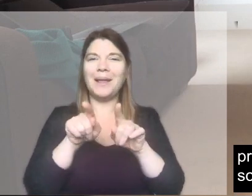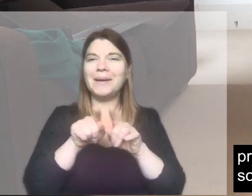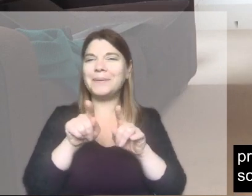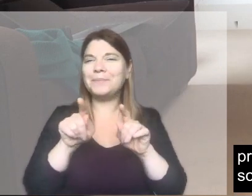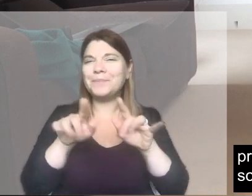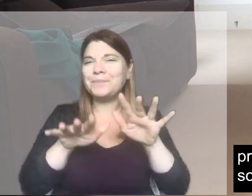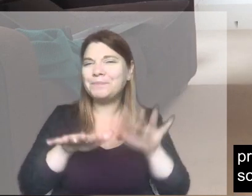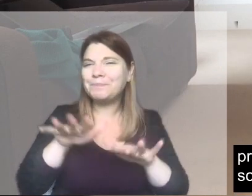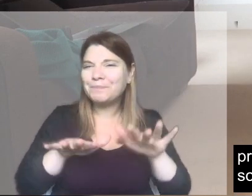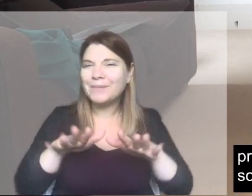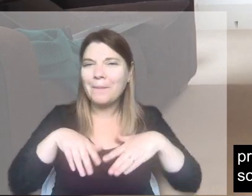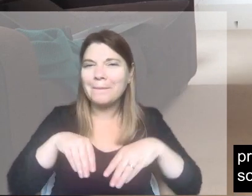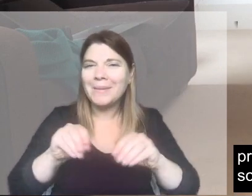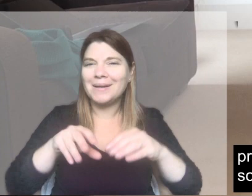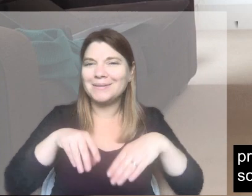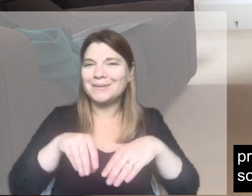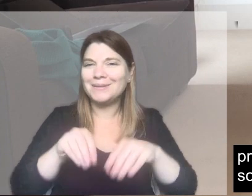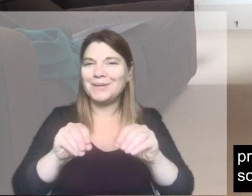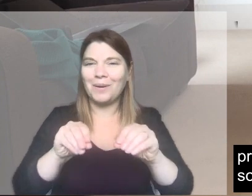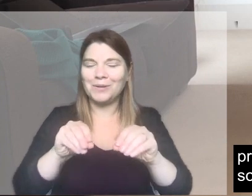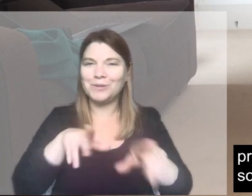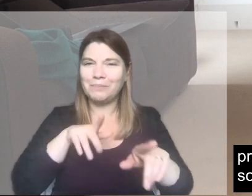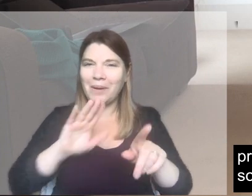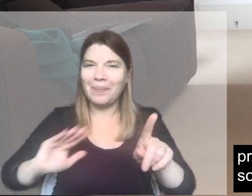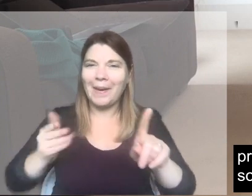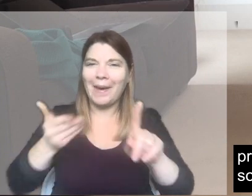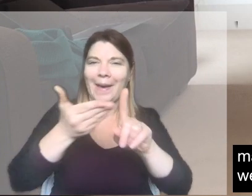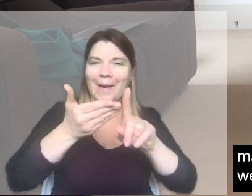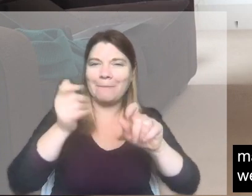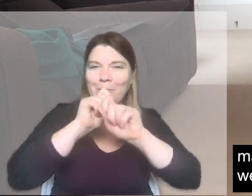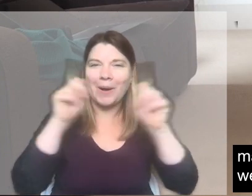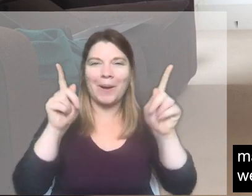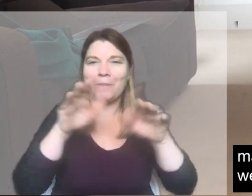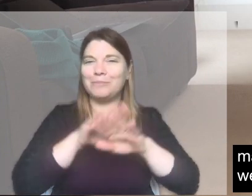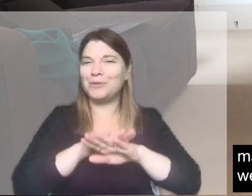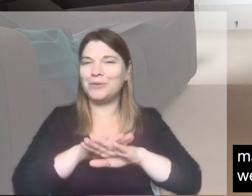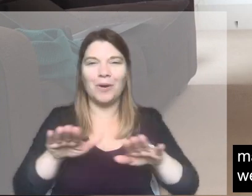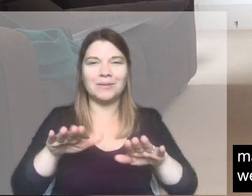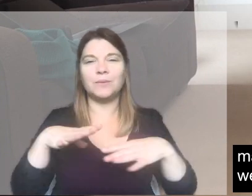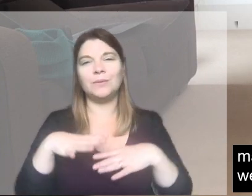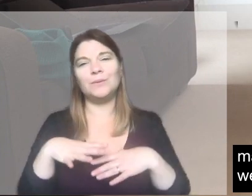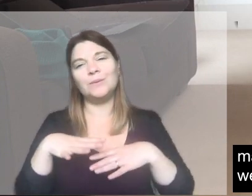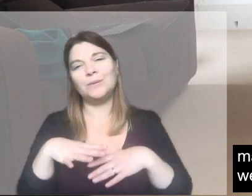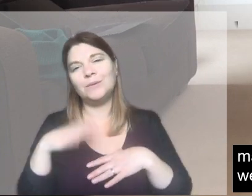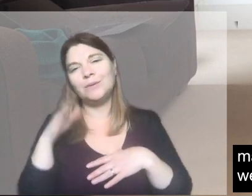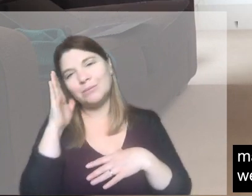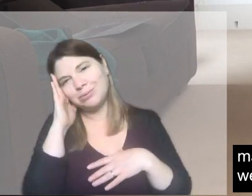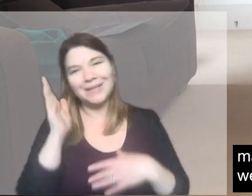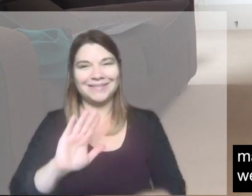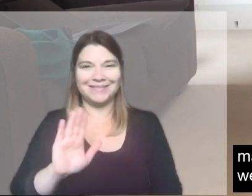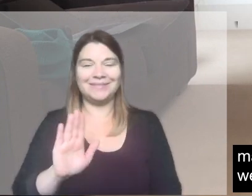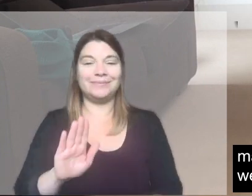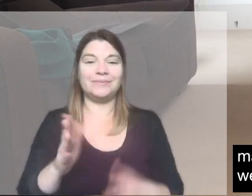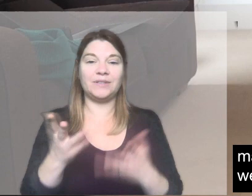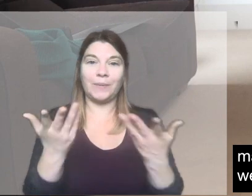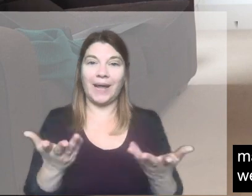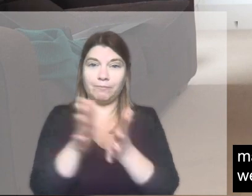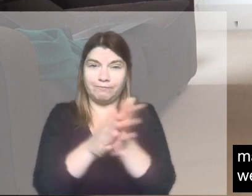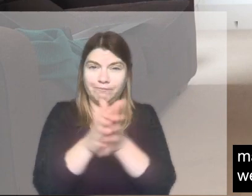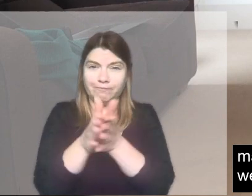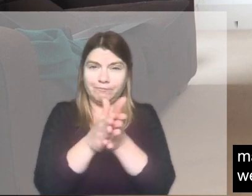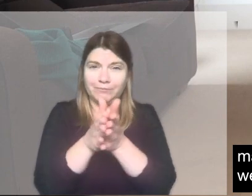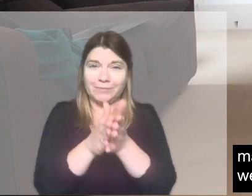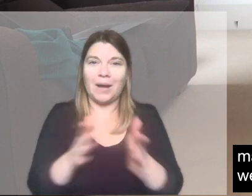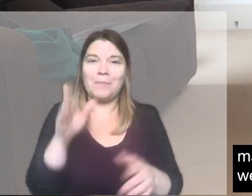do kind of a sort of massage, but it's a waking up massage, not a chill out massage. So we're going to begin